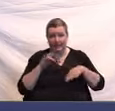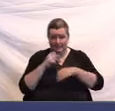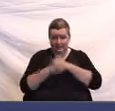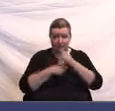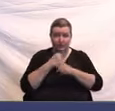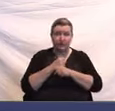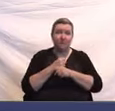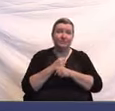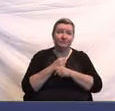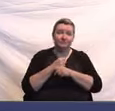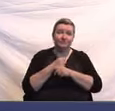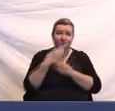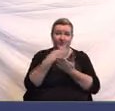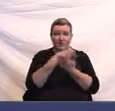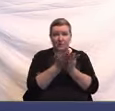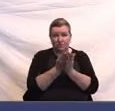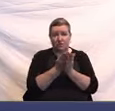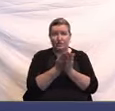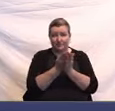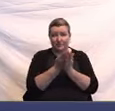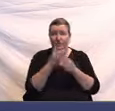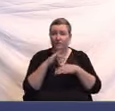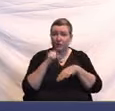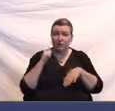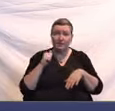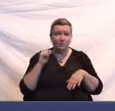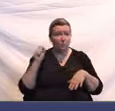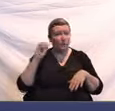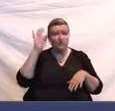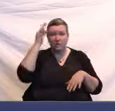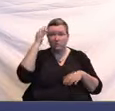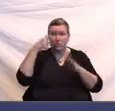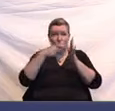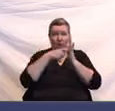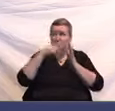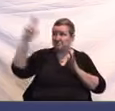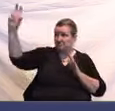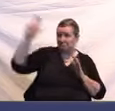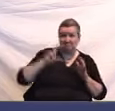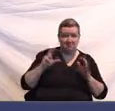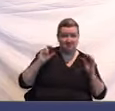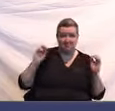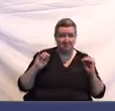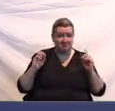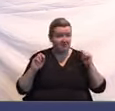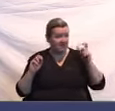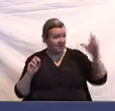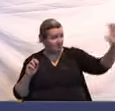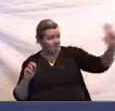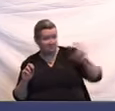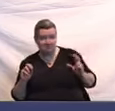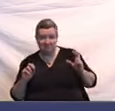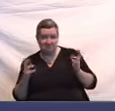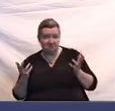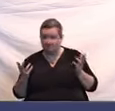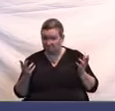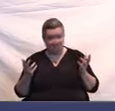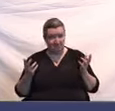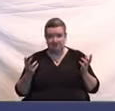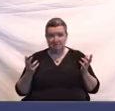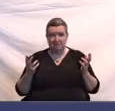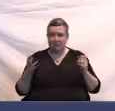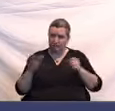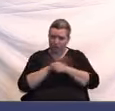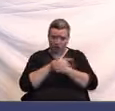the budget together, there will be no federal requirement and there will be no new taxes, but we will make that full payment. Thank you.